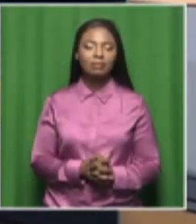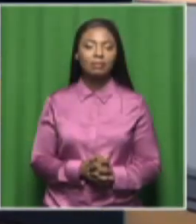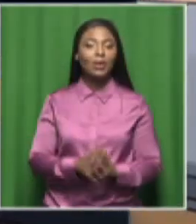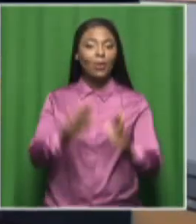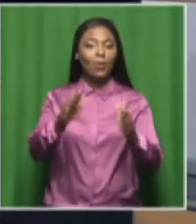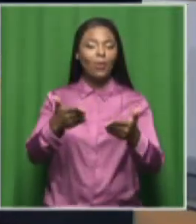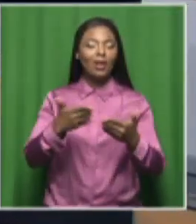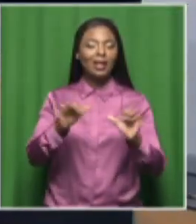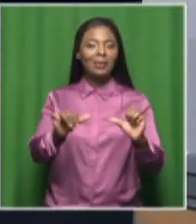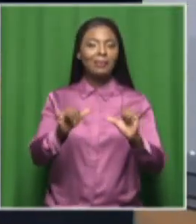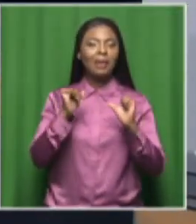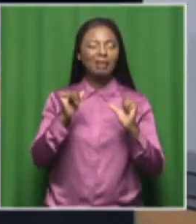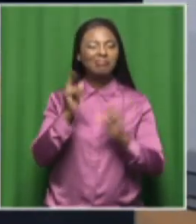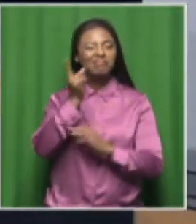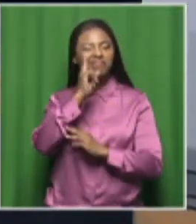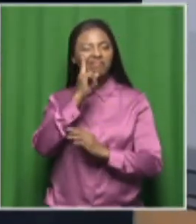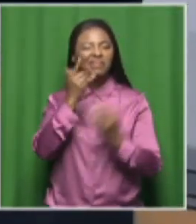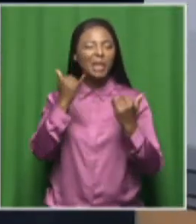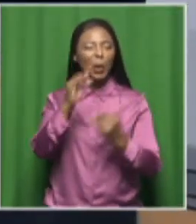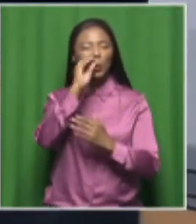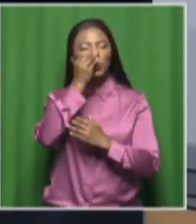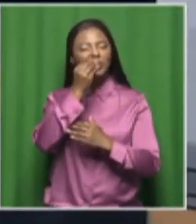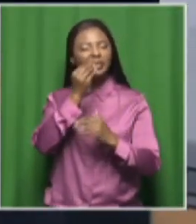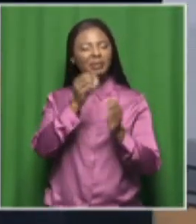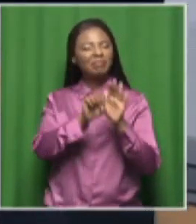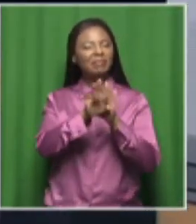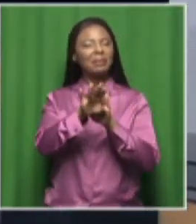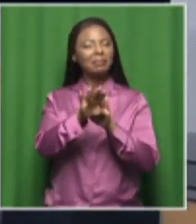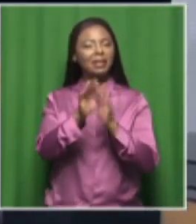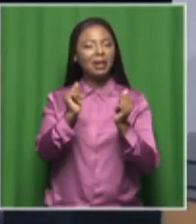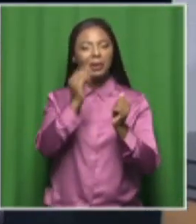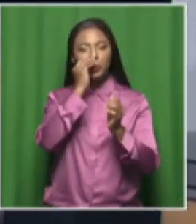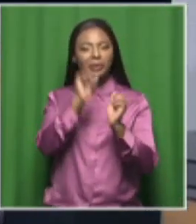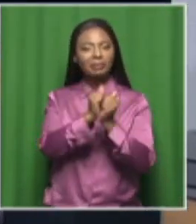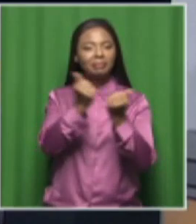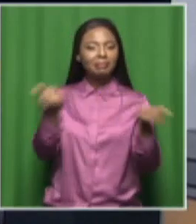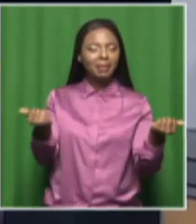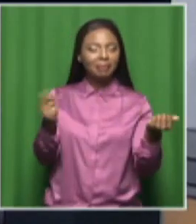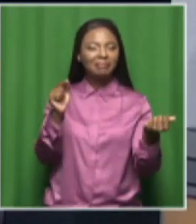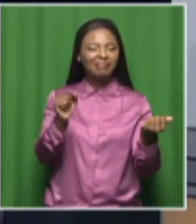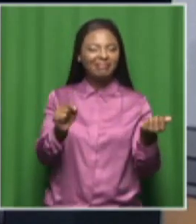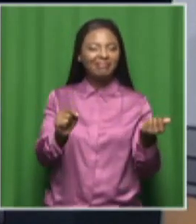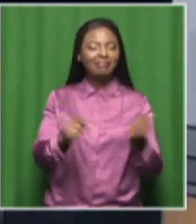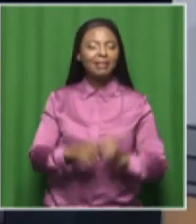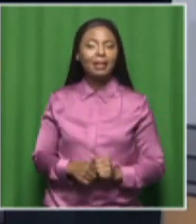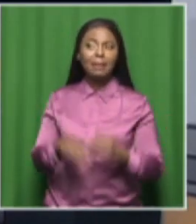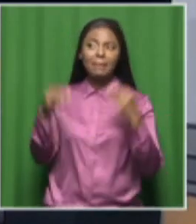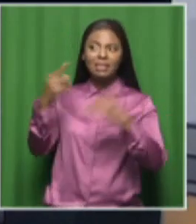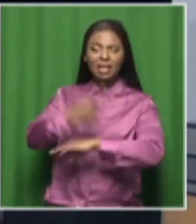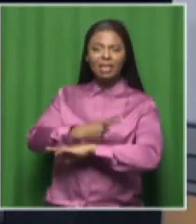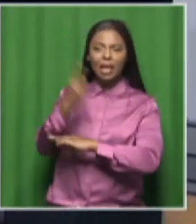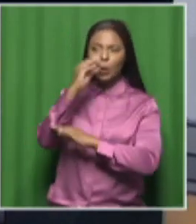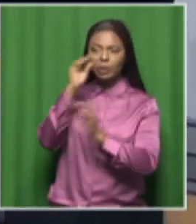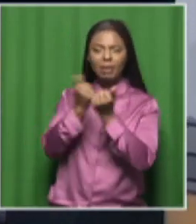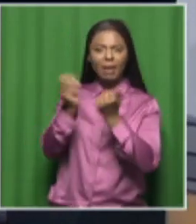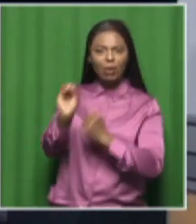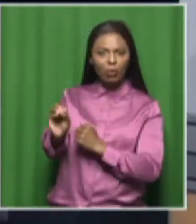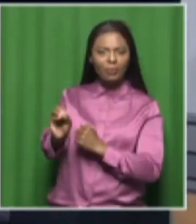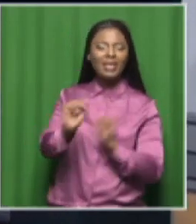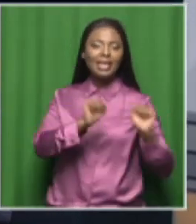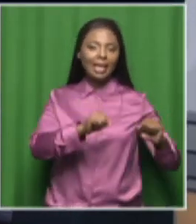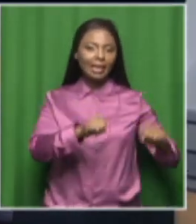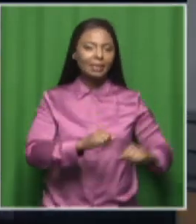Welcome back. Let's take a look at what's making headlines on the front pages of some of our newspapers. Leanne, you have business day. I do indeed. All right, let's have a look at